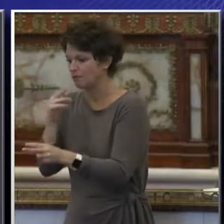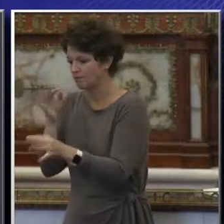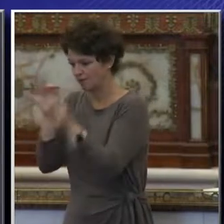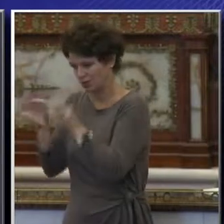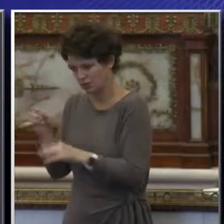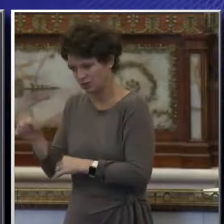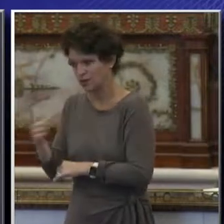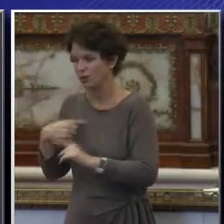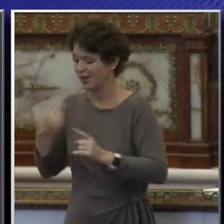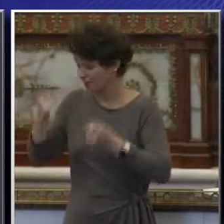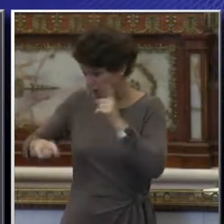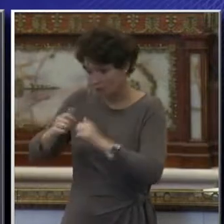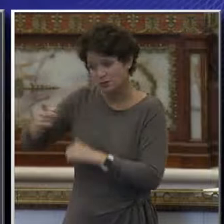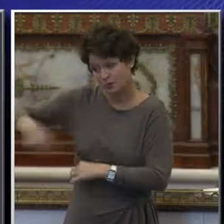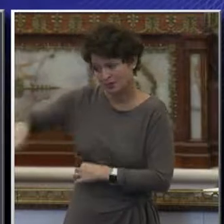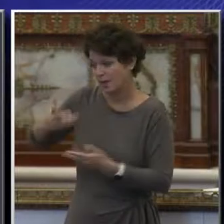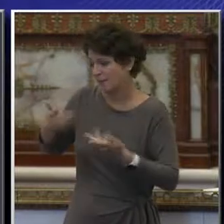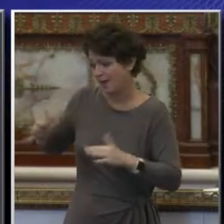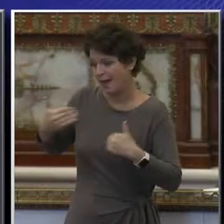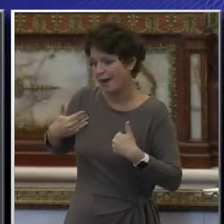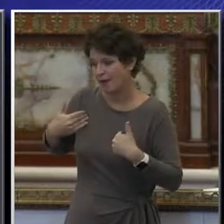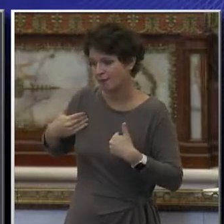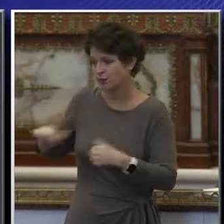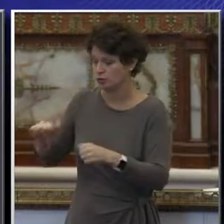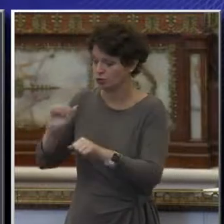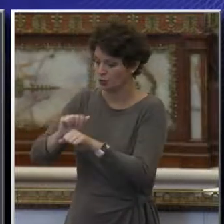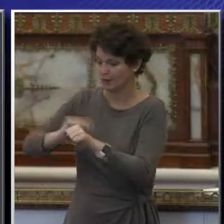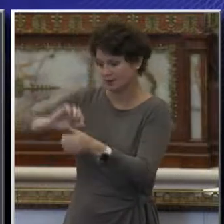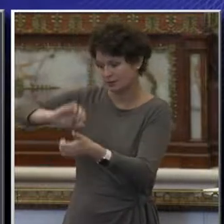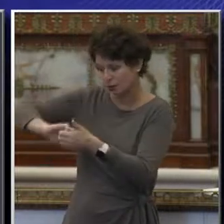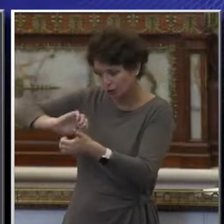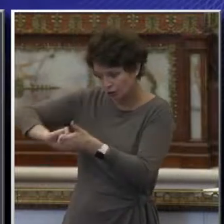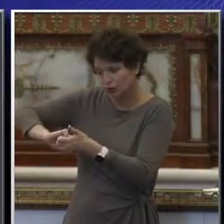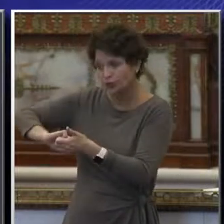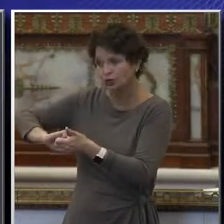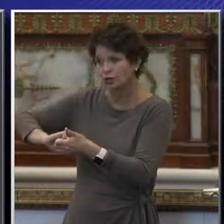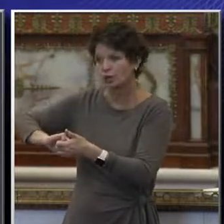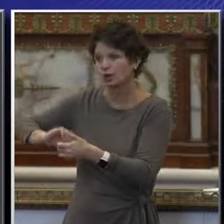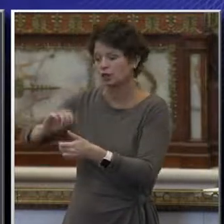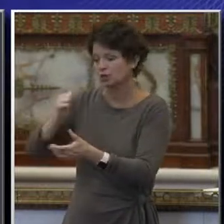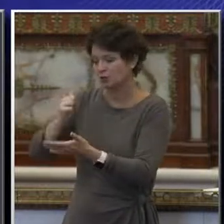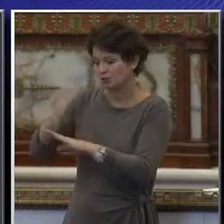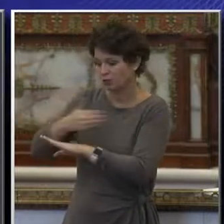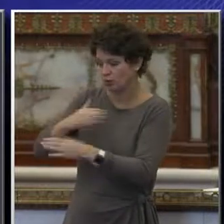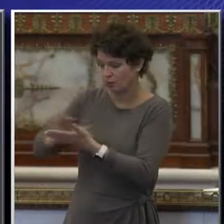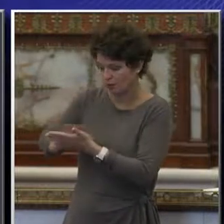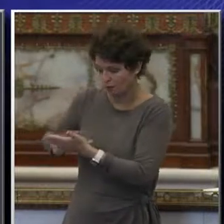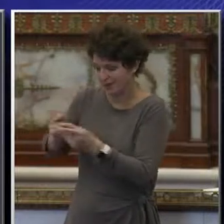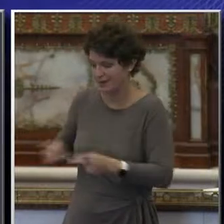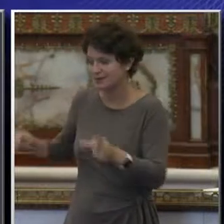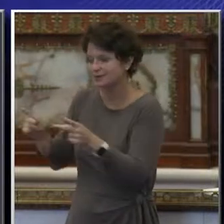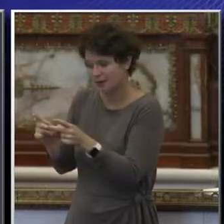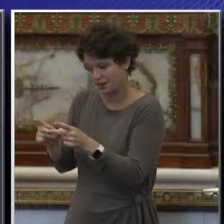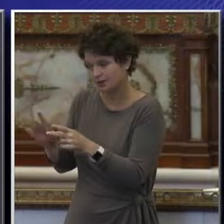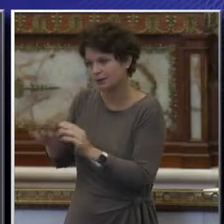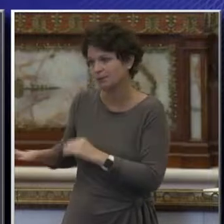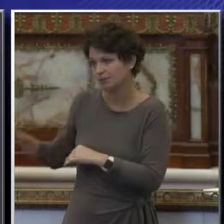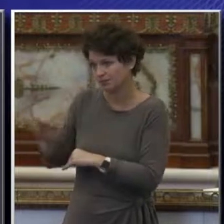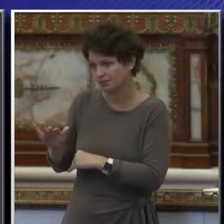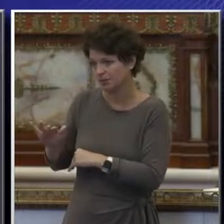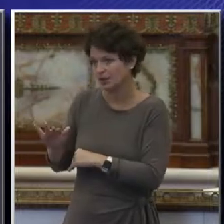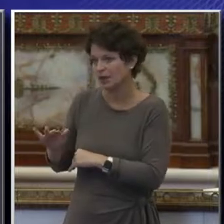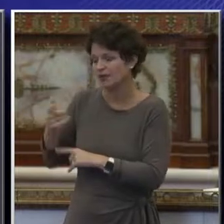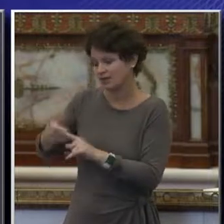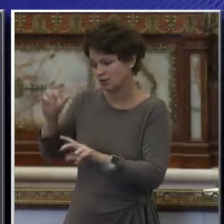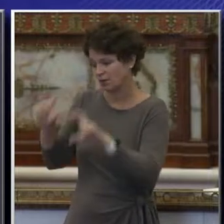we have agreements with them to work as partners to fully remediate the site, and that is committed to from a